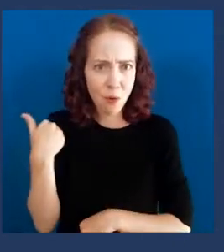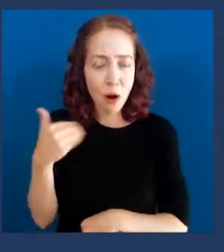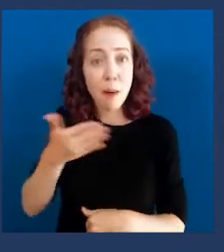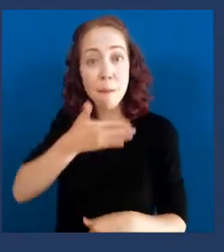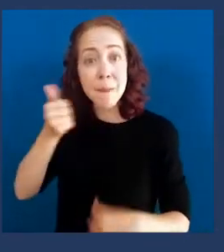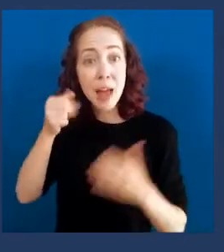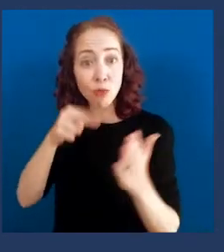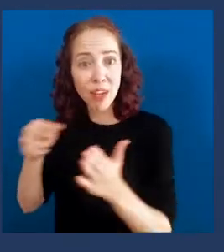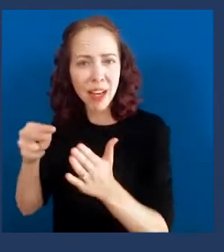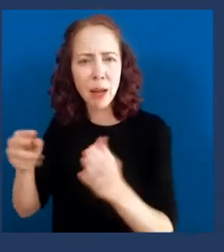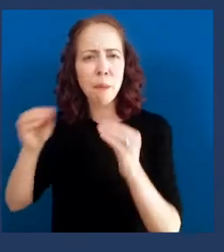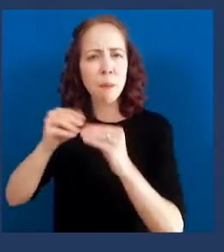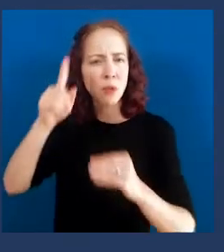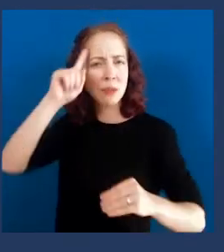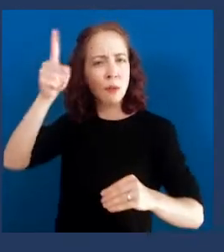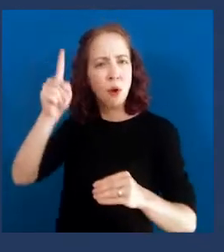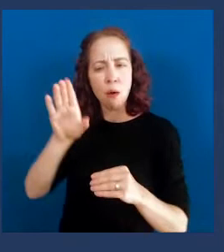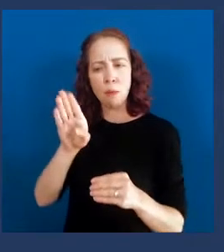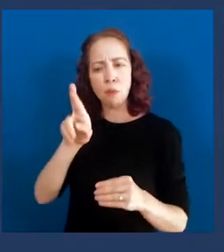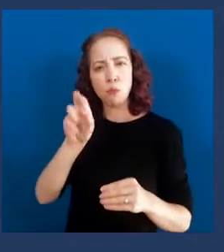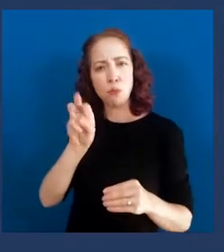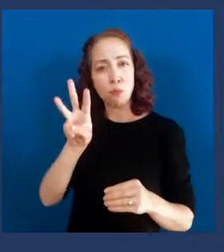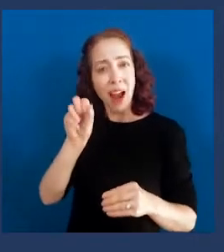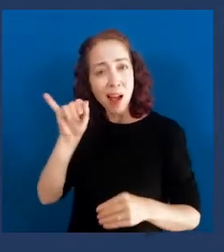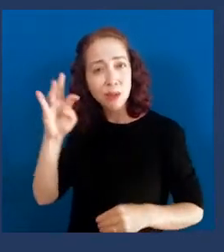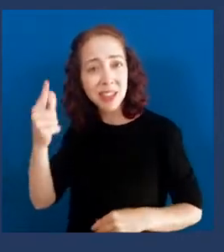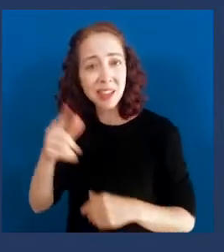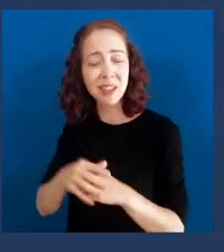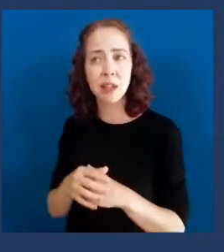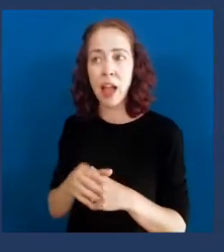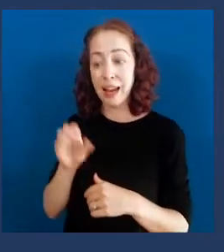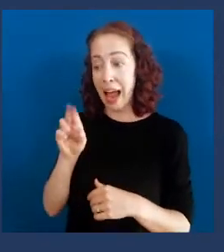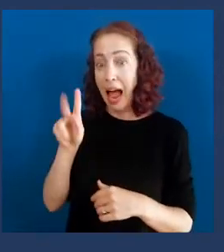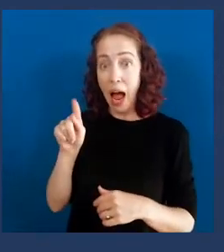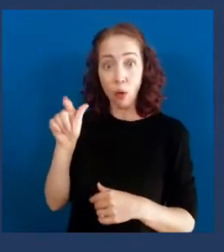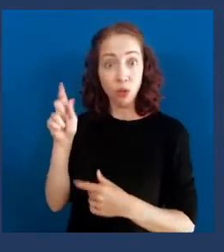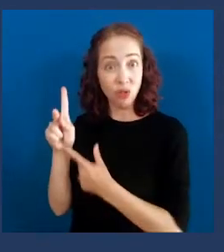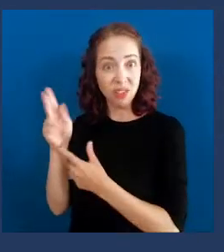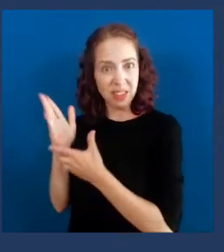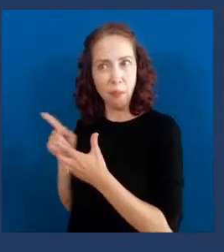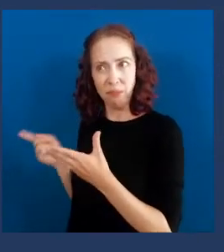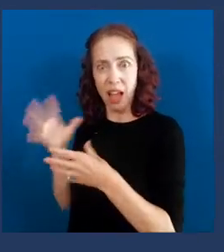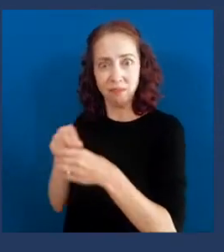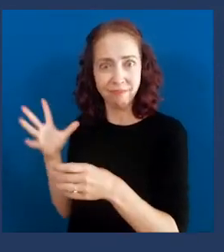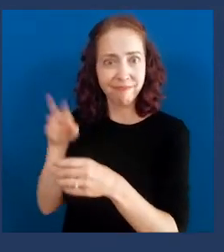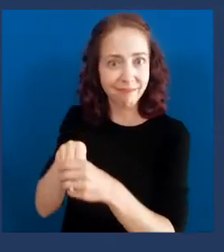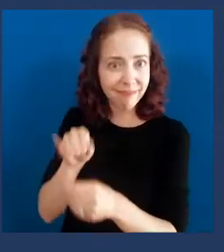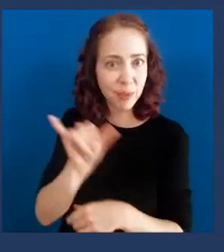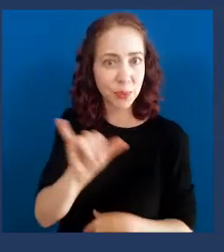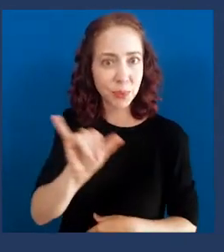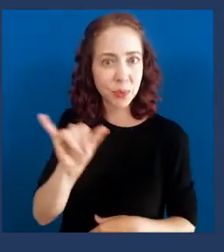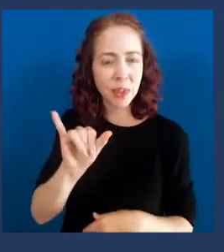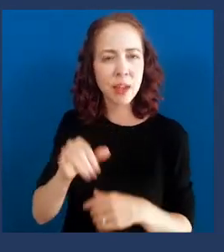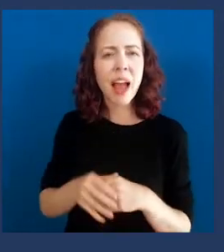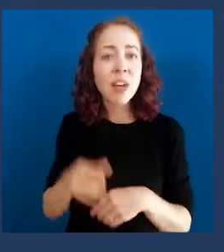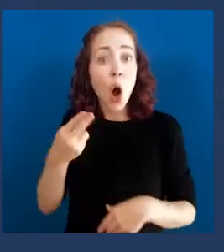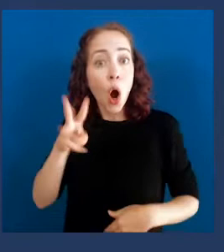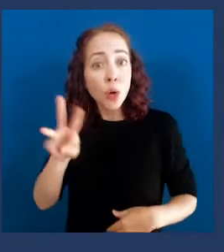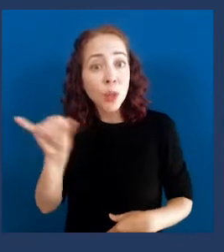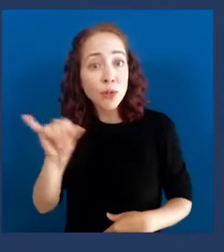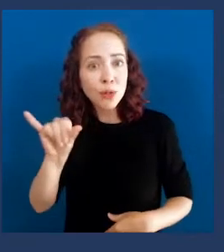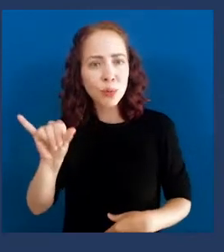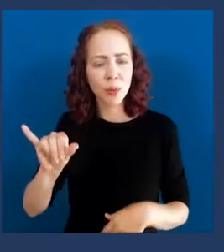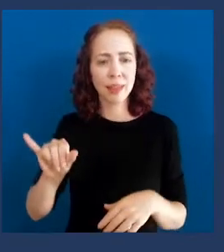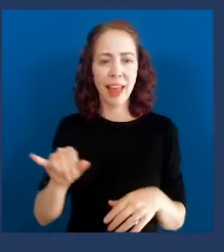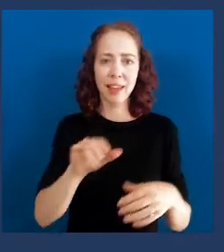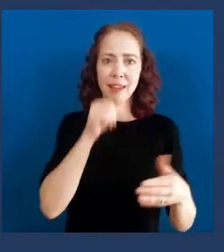including better reading, smarter browsing, and a number of Outlook experiences that come involved there. And even in our hardware and the keyboards, where we've added